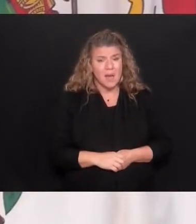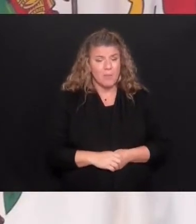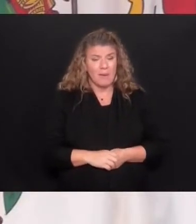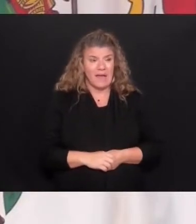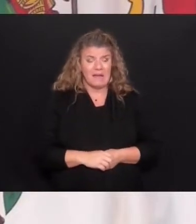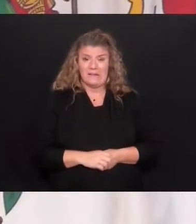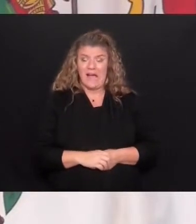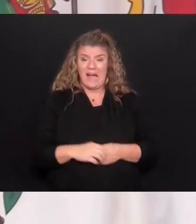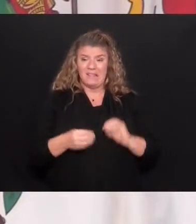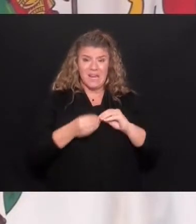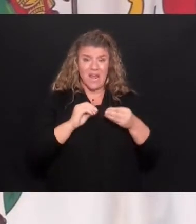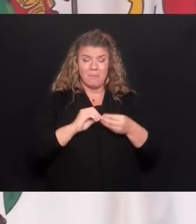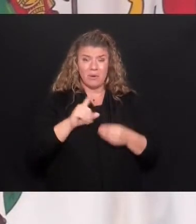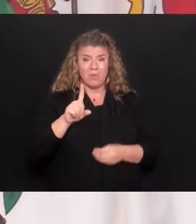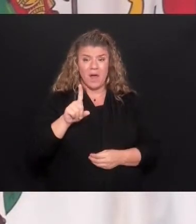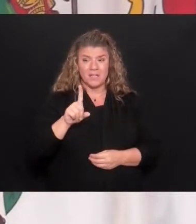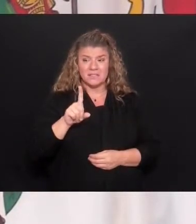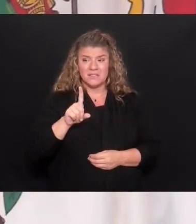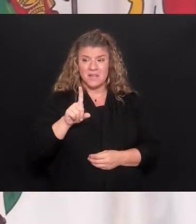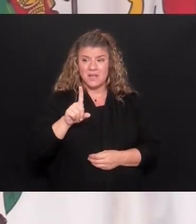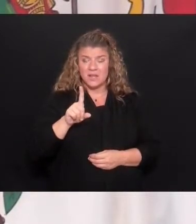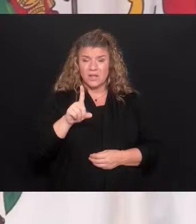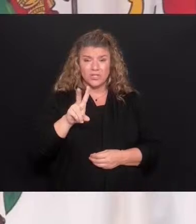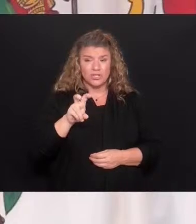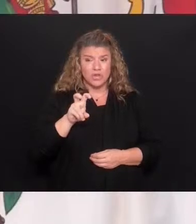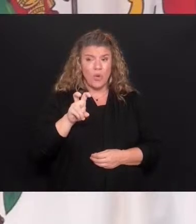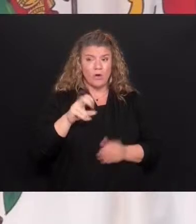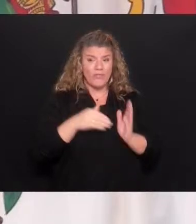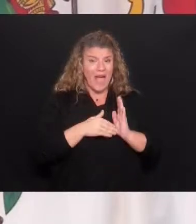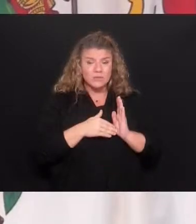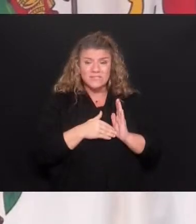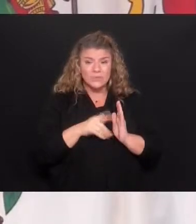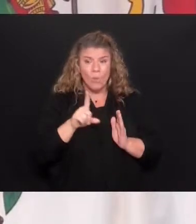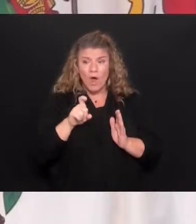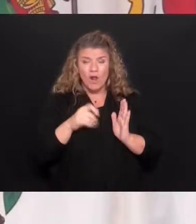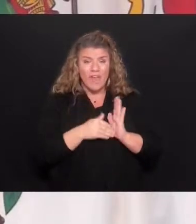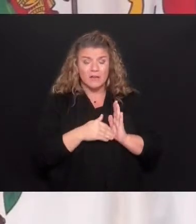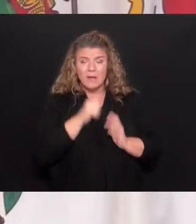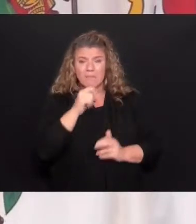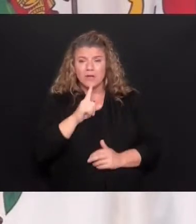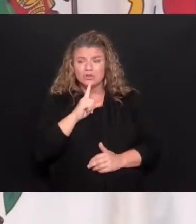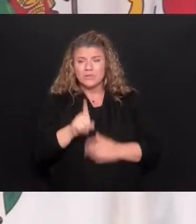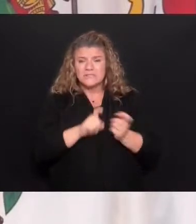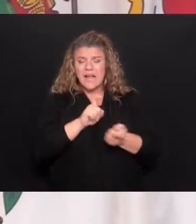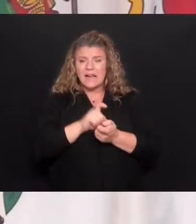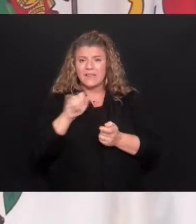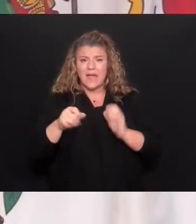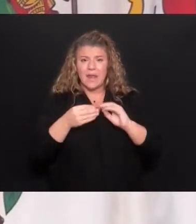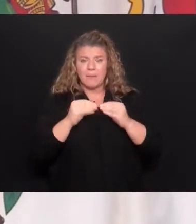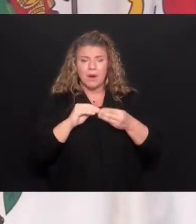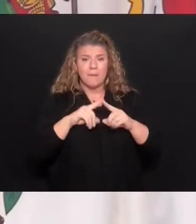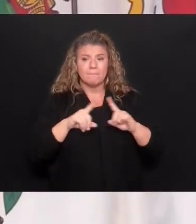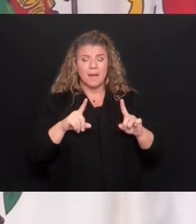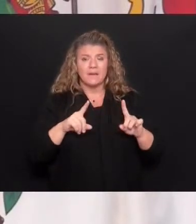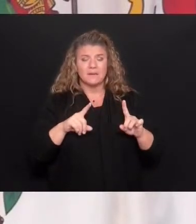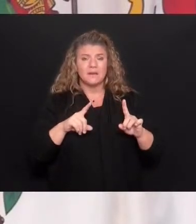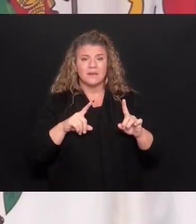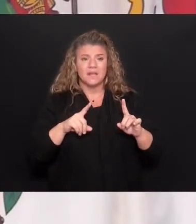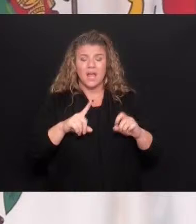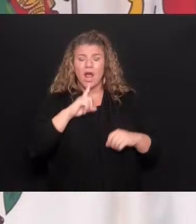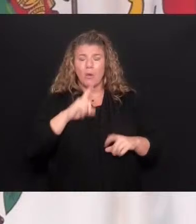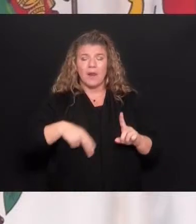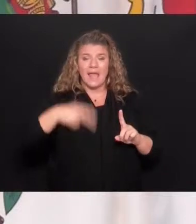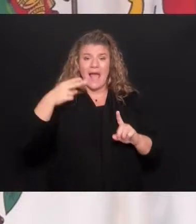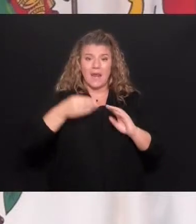was 100,000, maybe even 200,000. I'm not sure exactly what the number was, but it was a really